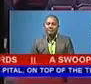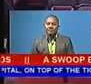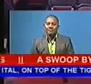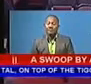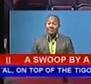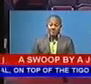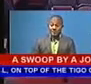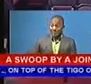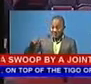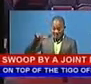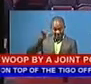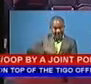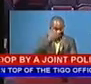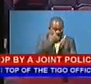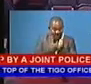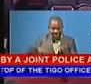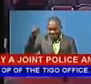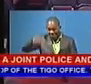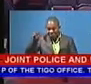Yes, my lord.